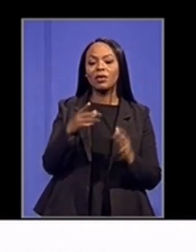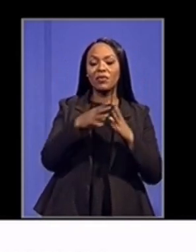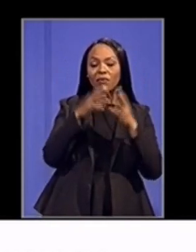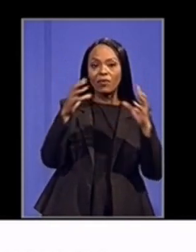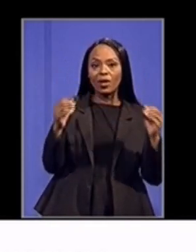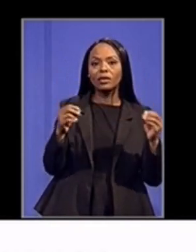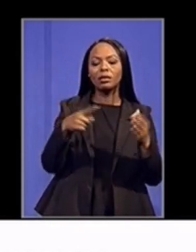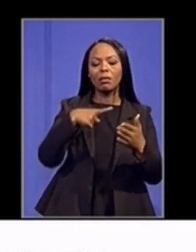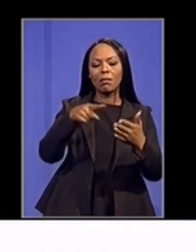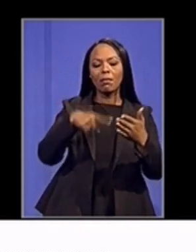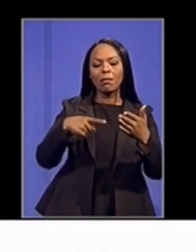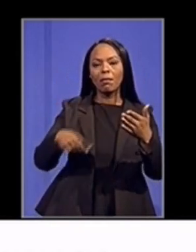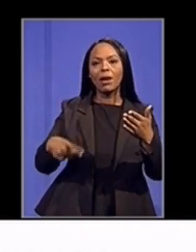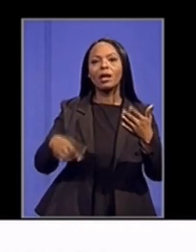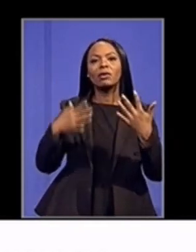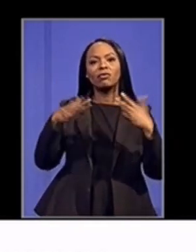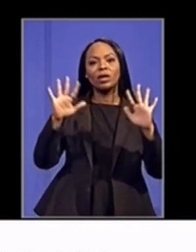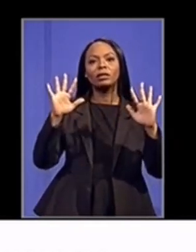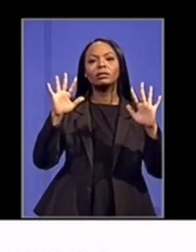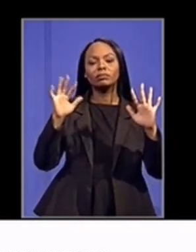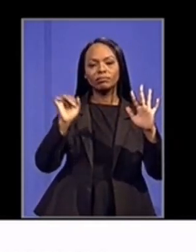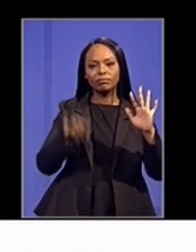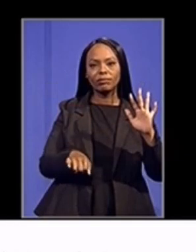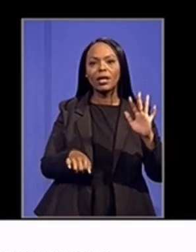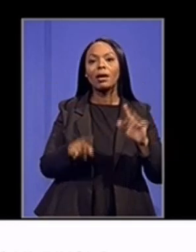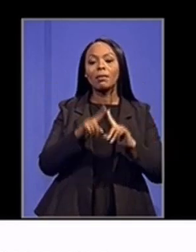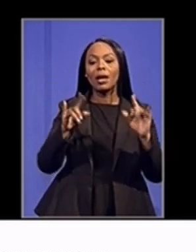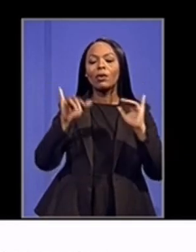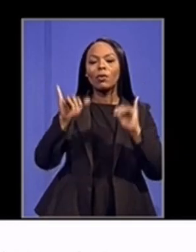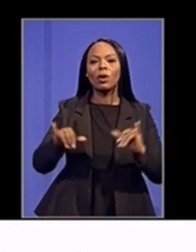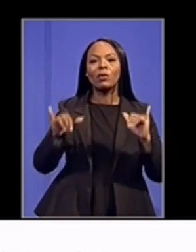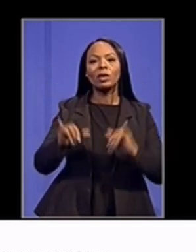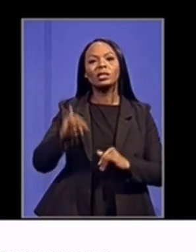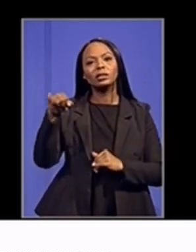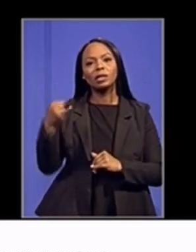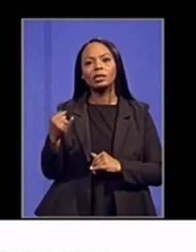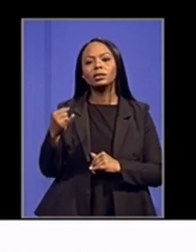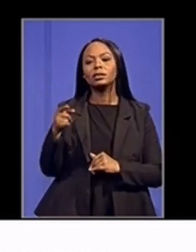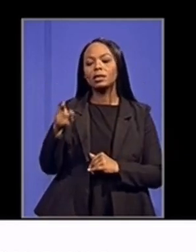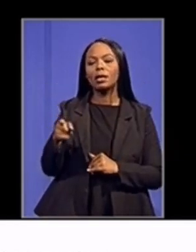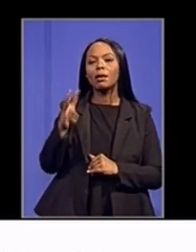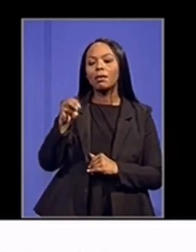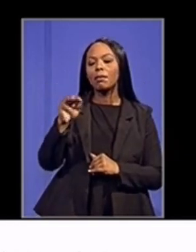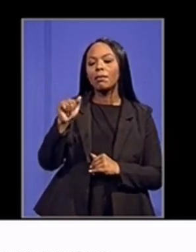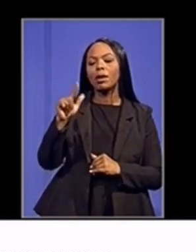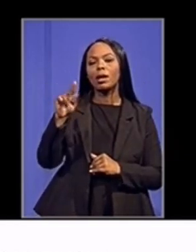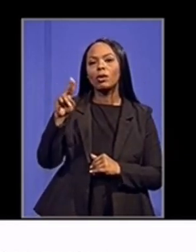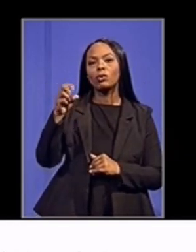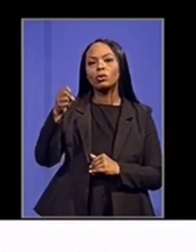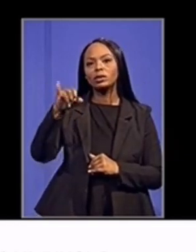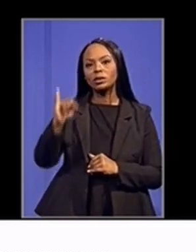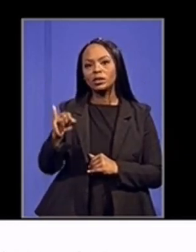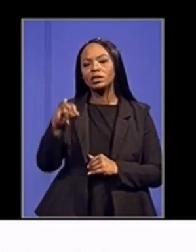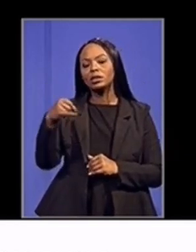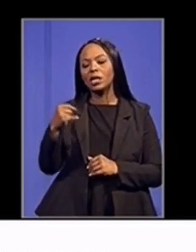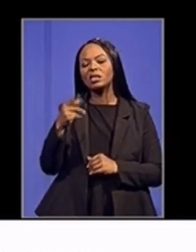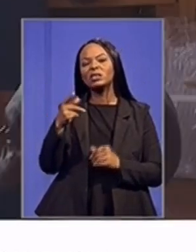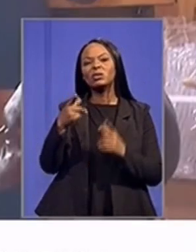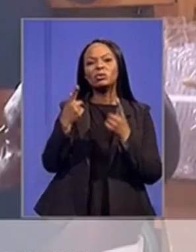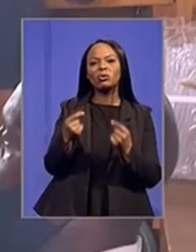on a number of issues. All that is, we are just waiting to allow Malus to do their moderation and all these other